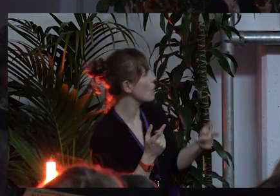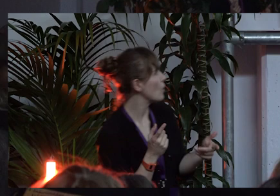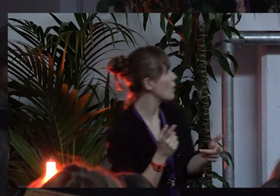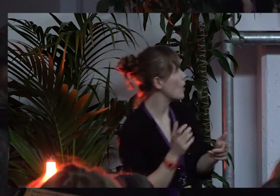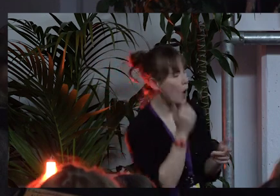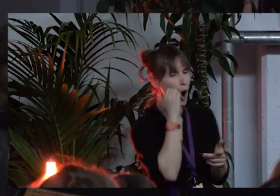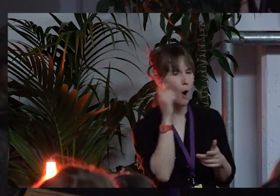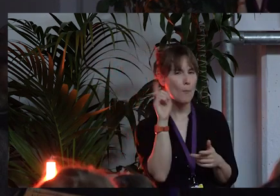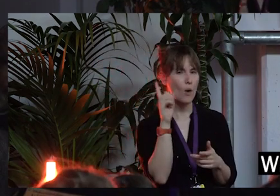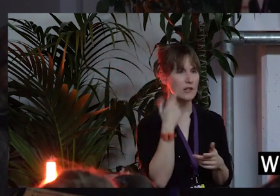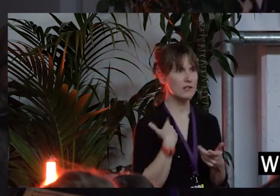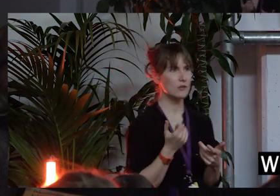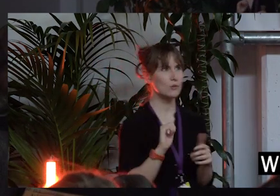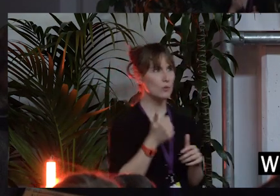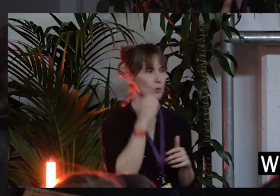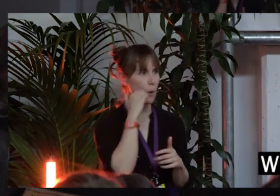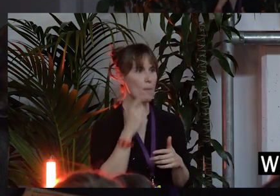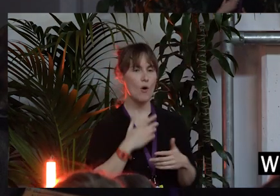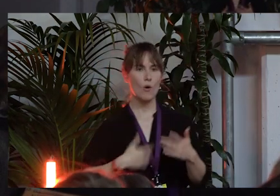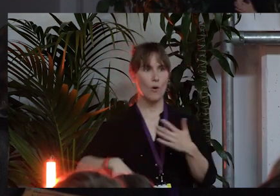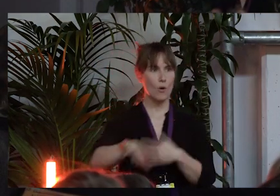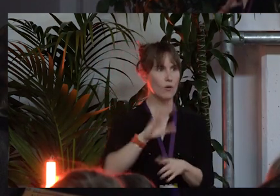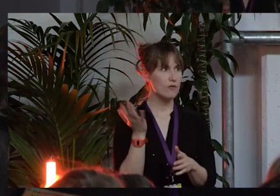Whose home is this? Where have we all come from?